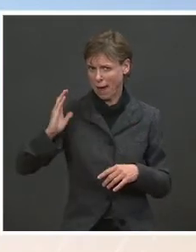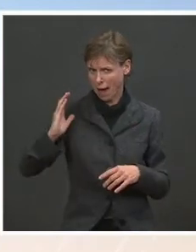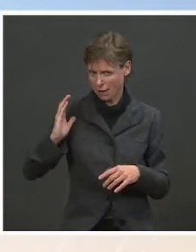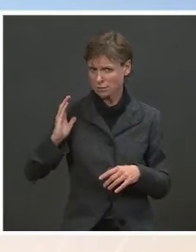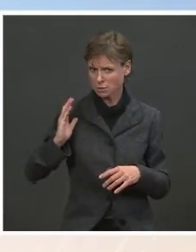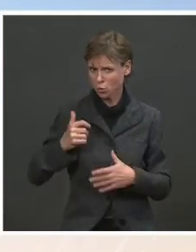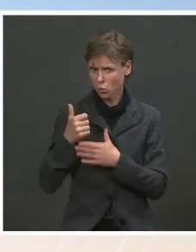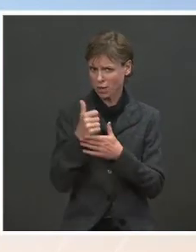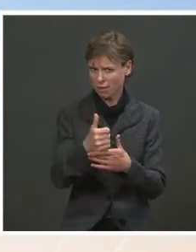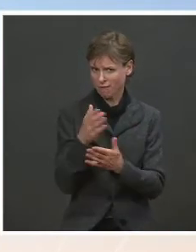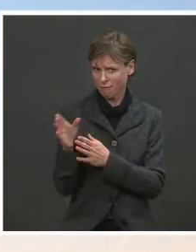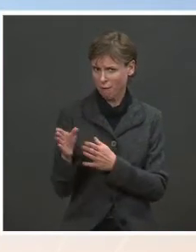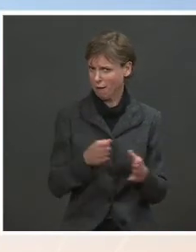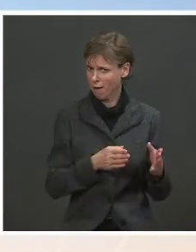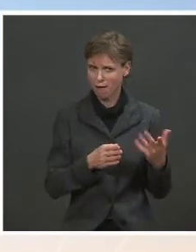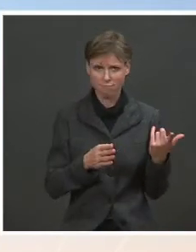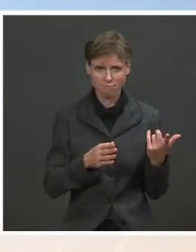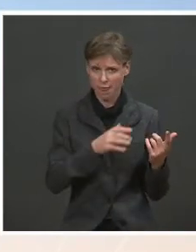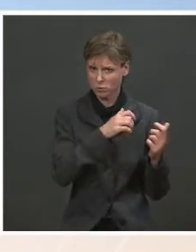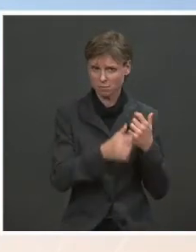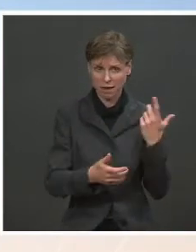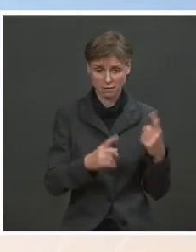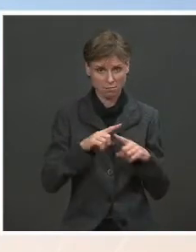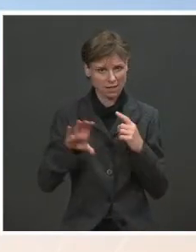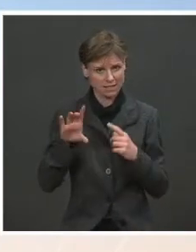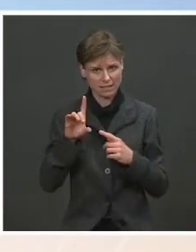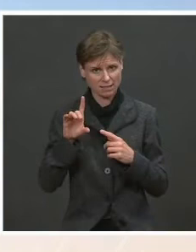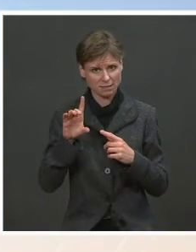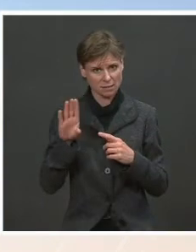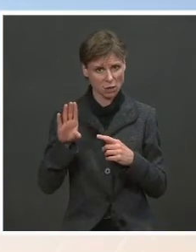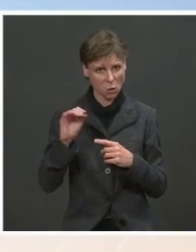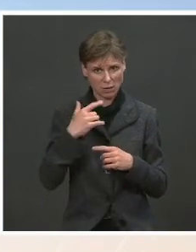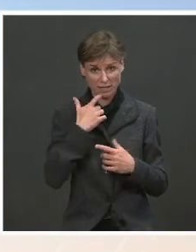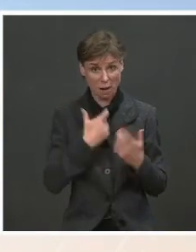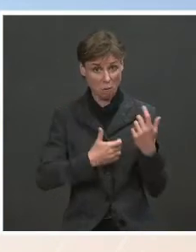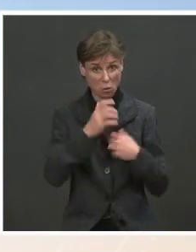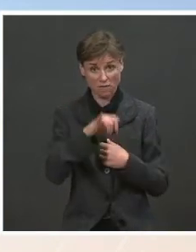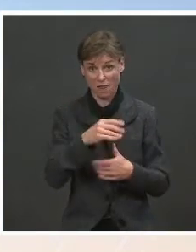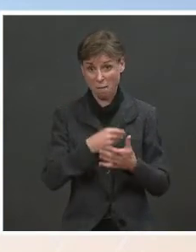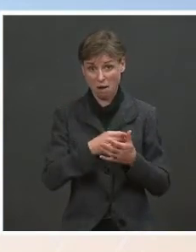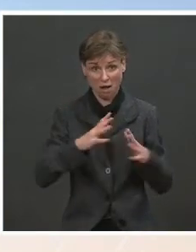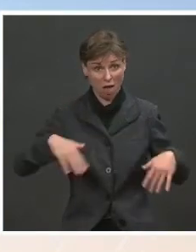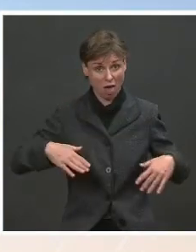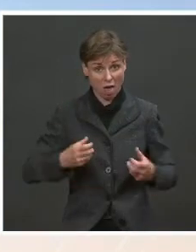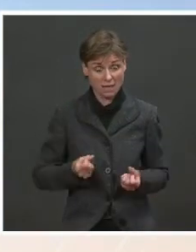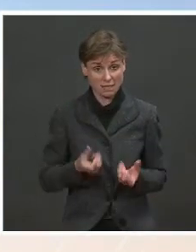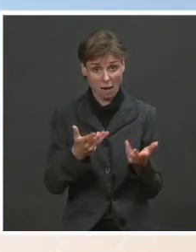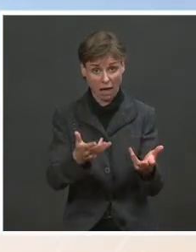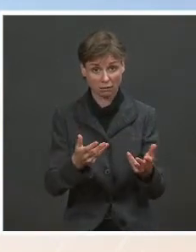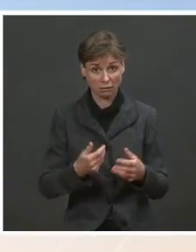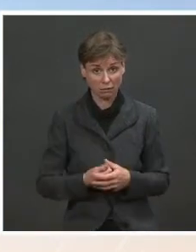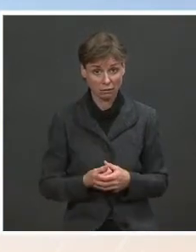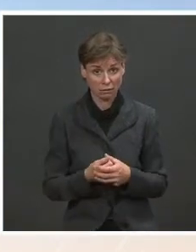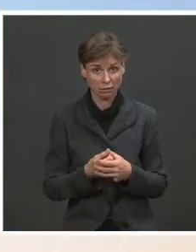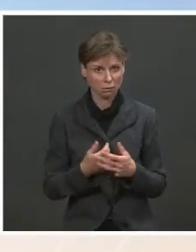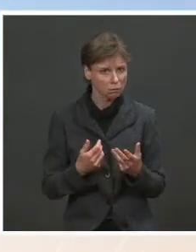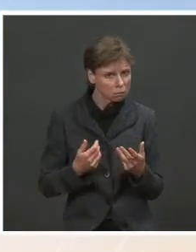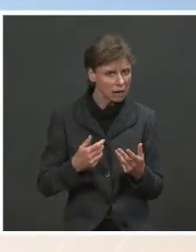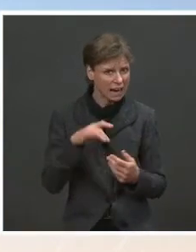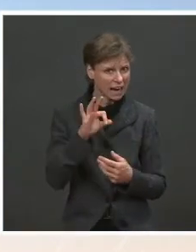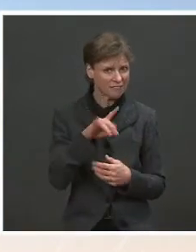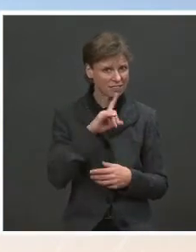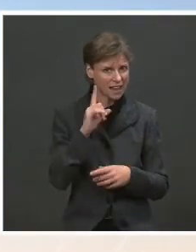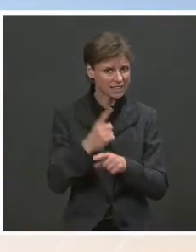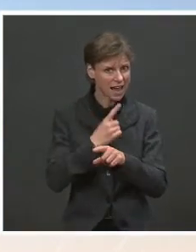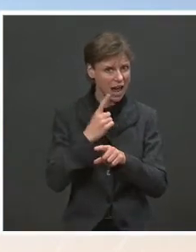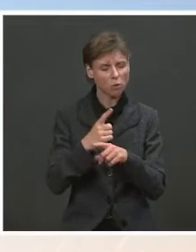plans that have been passed that, according to the CBO, the bulk of which had not been spent. So why, at first, is that accurate? And why hasn't